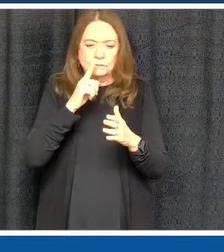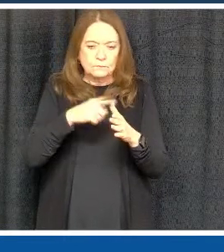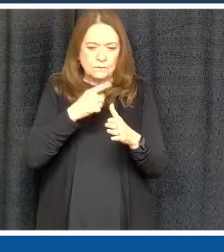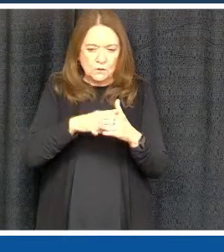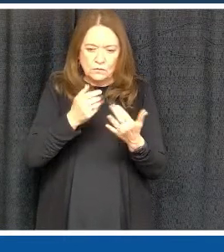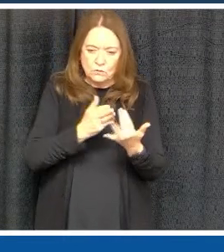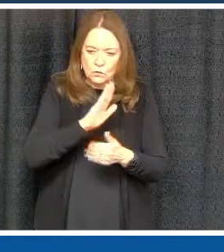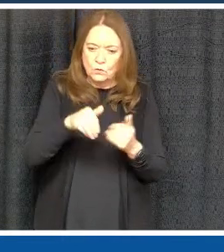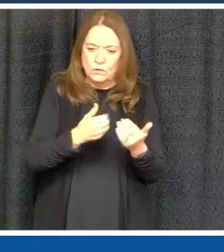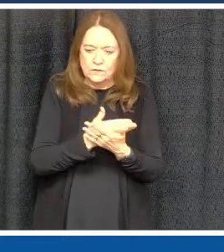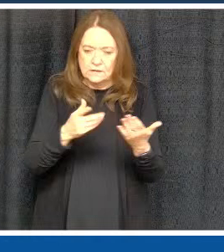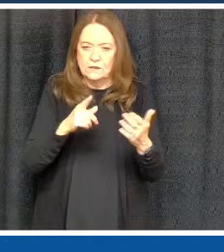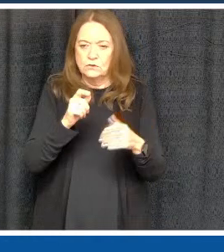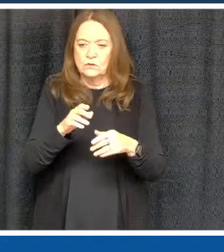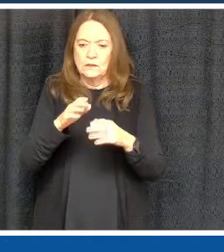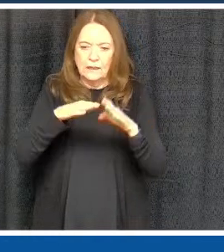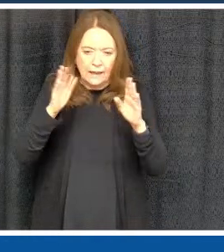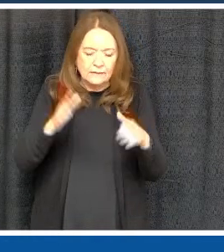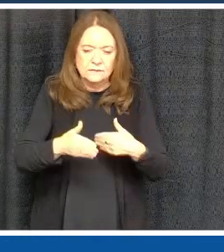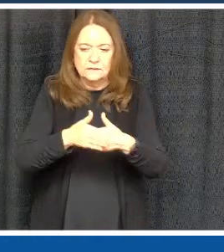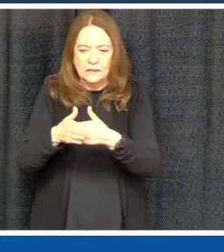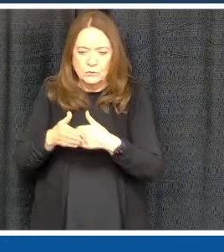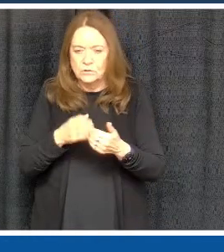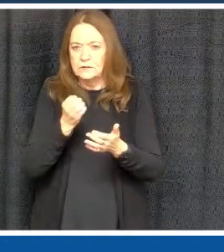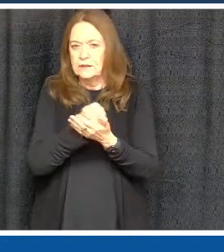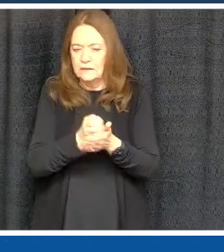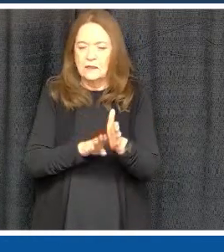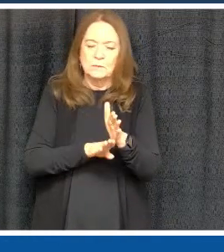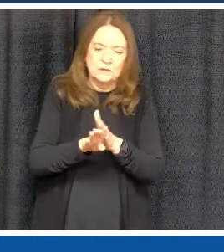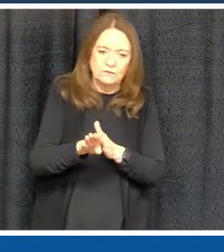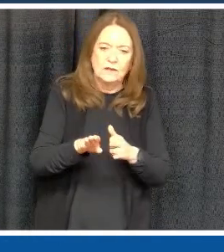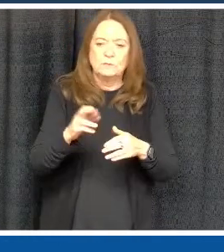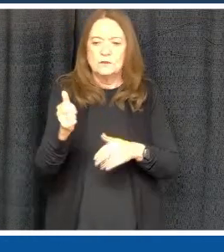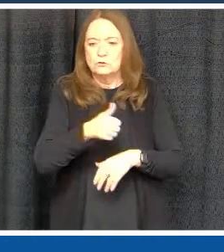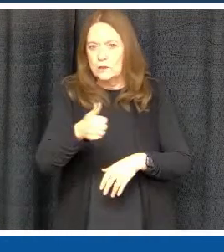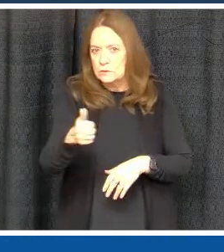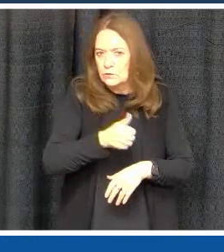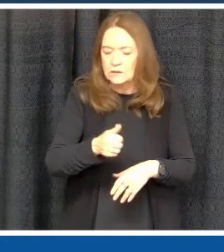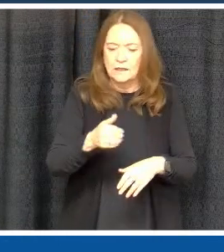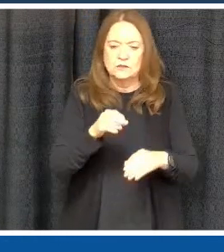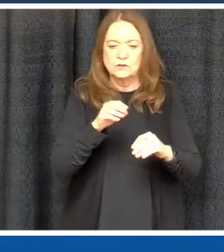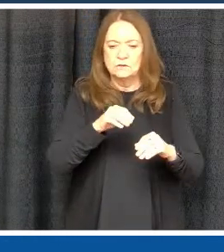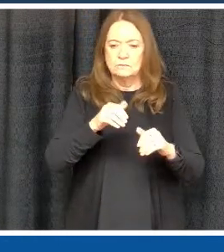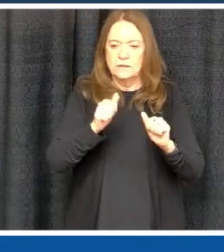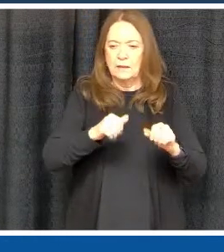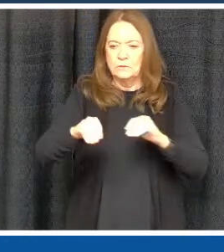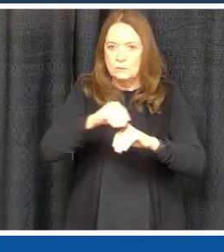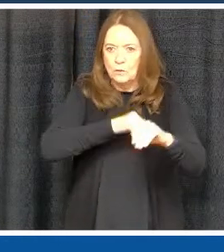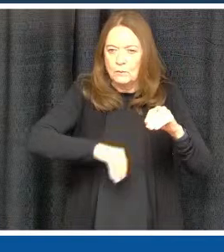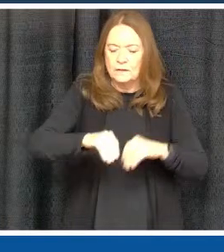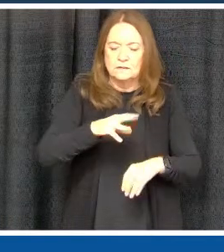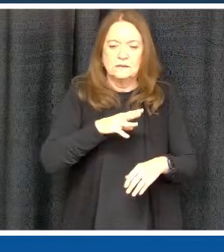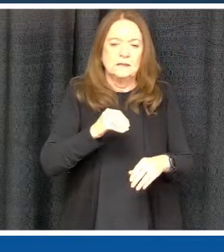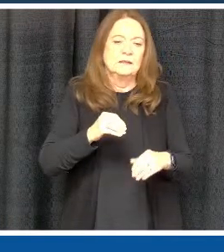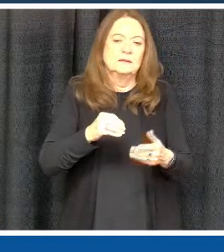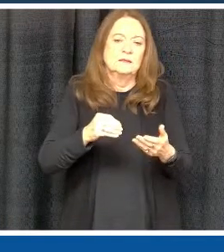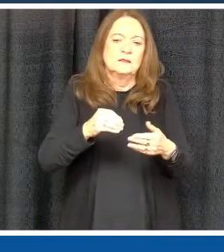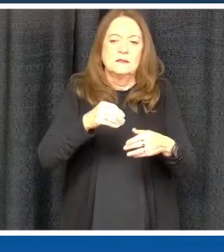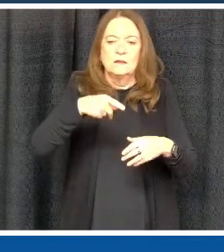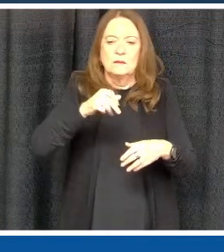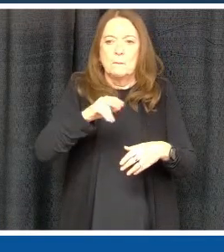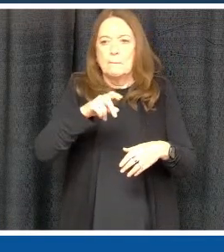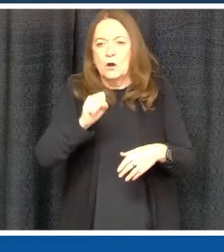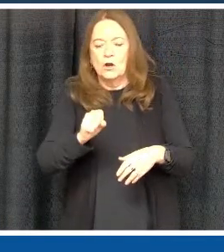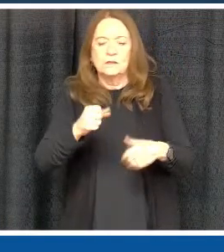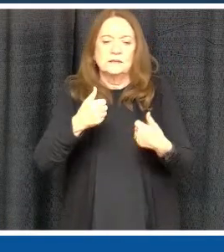land use and development. You need housing and neighborhoods, economic development, transportation and mobility, utilities, infrastructure and services, and parks, natural